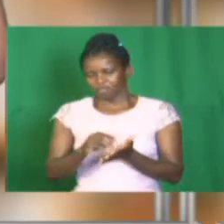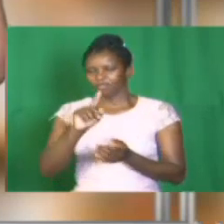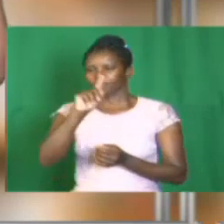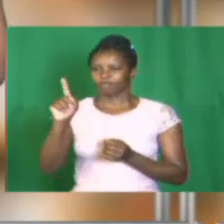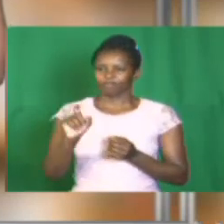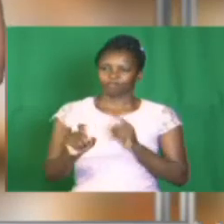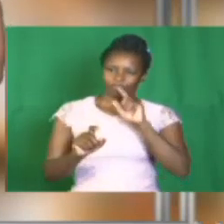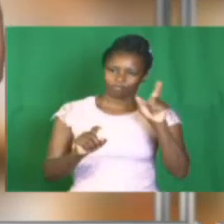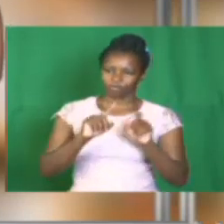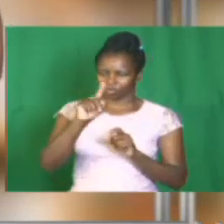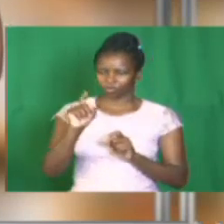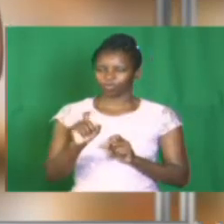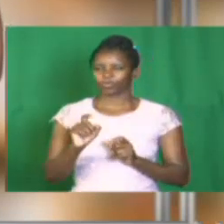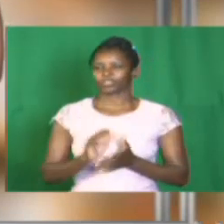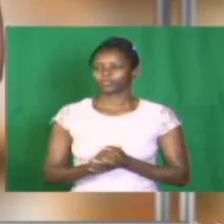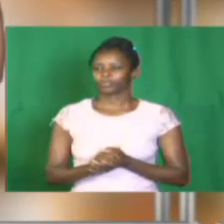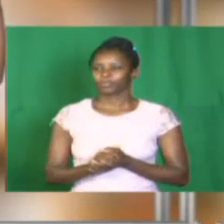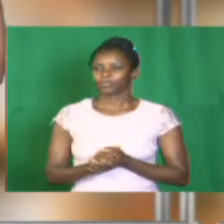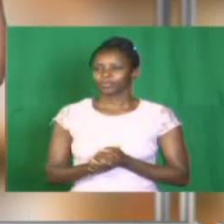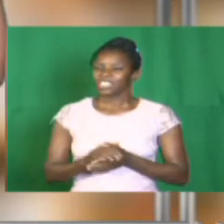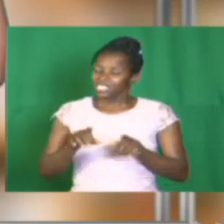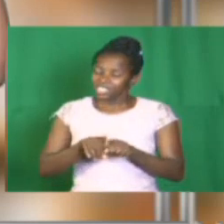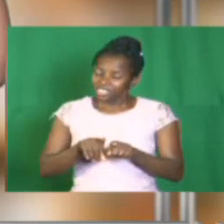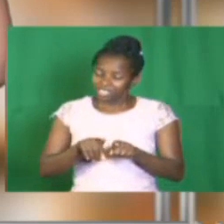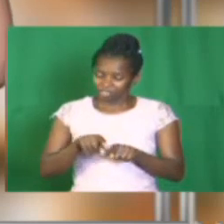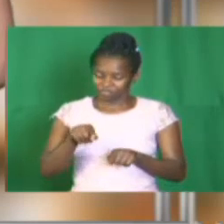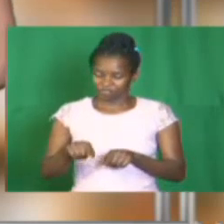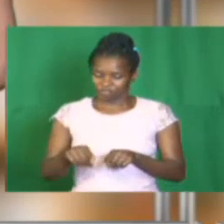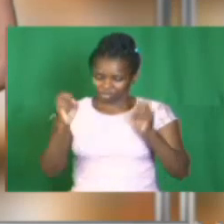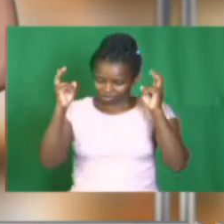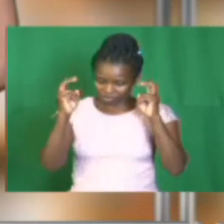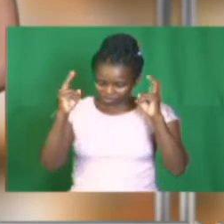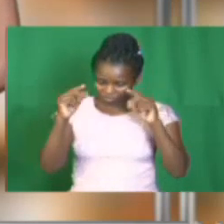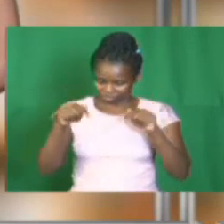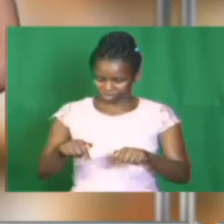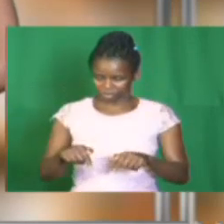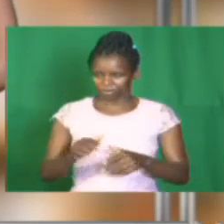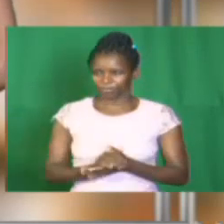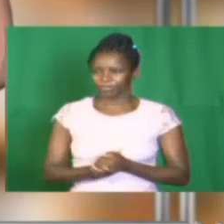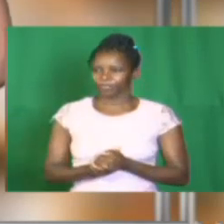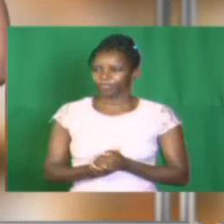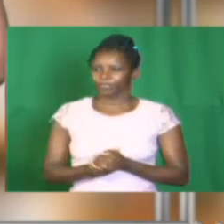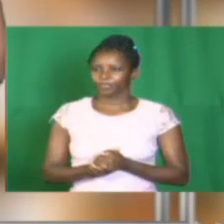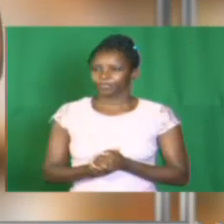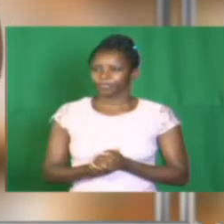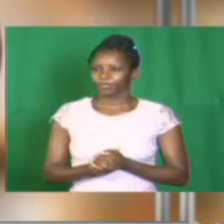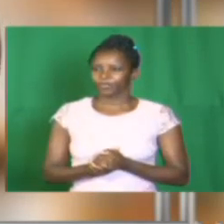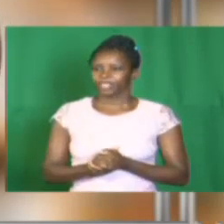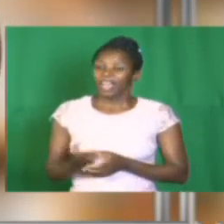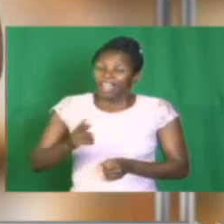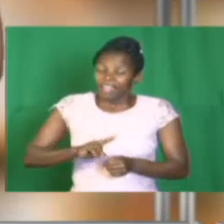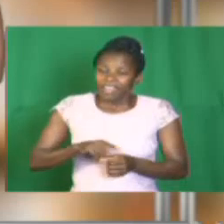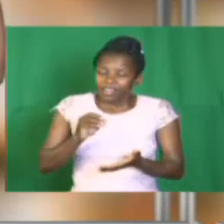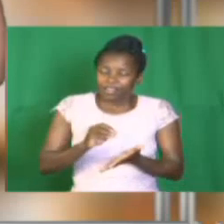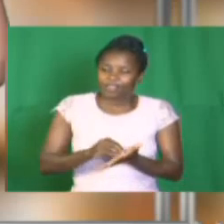you can ask the relevant questions that are relevant to that lesson that is going on that day. Yes, we also have channel